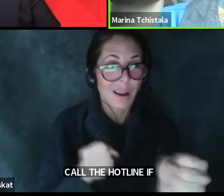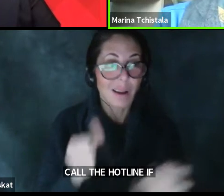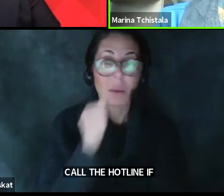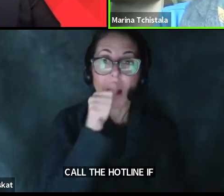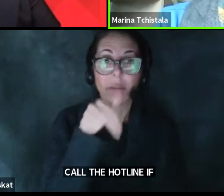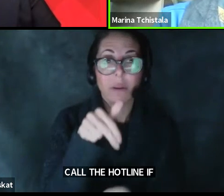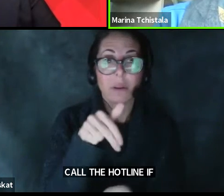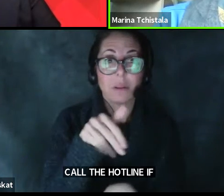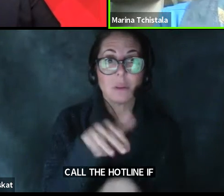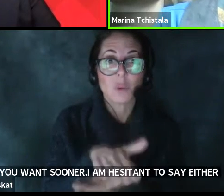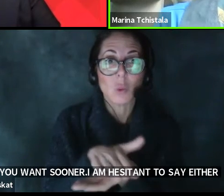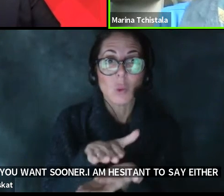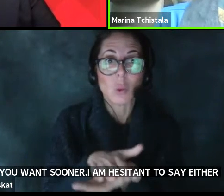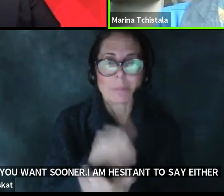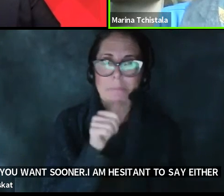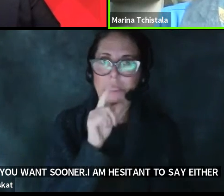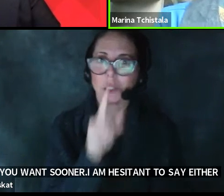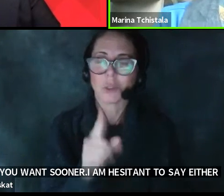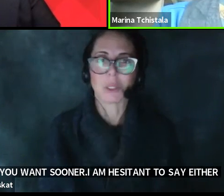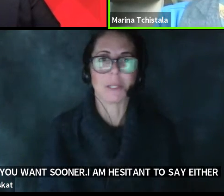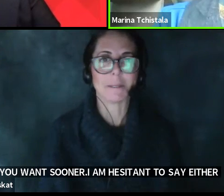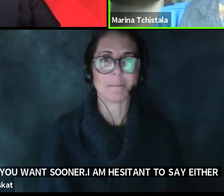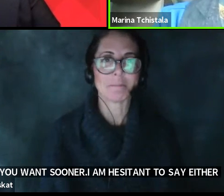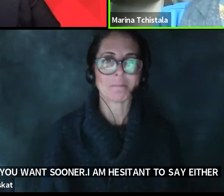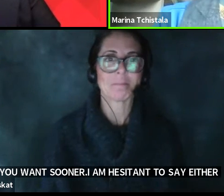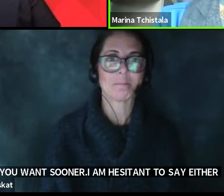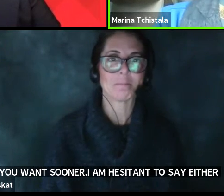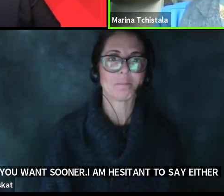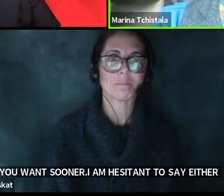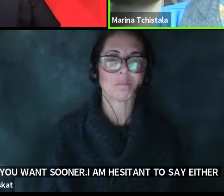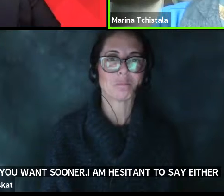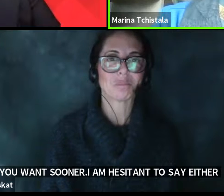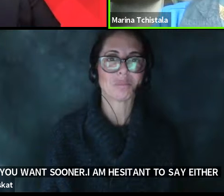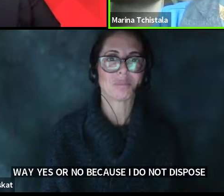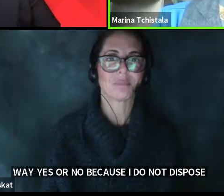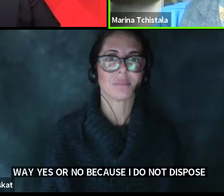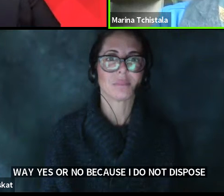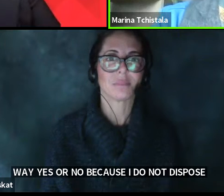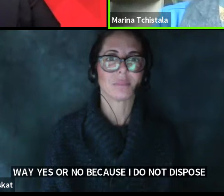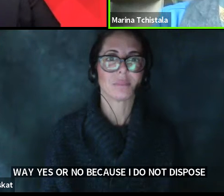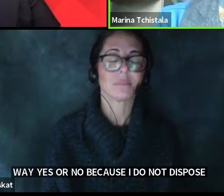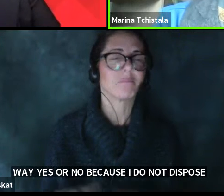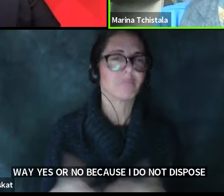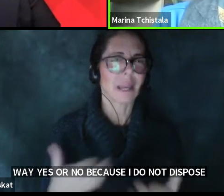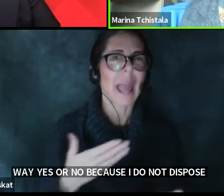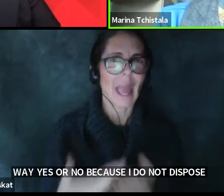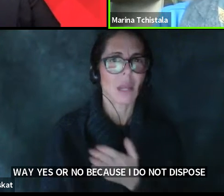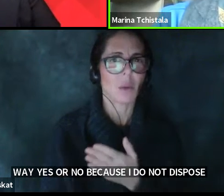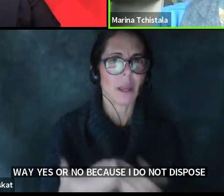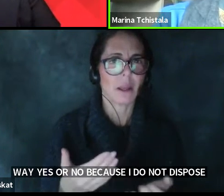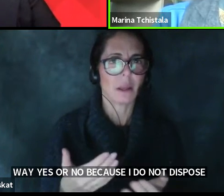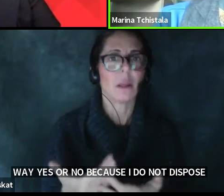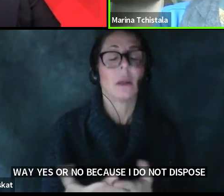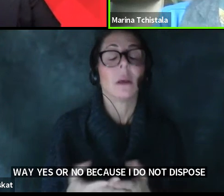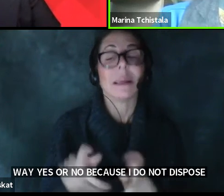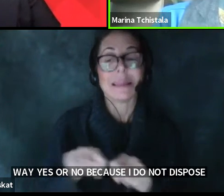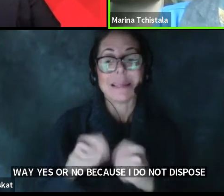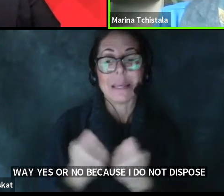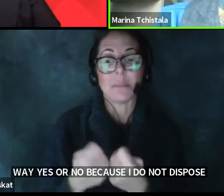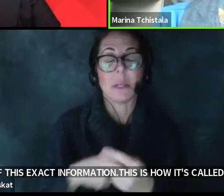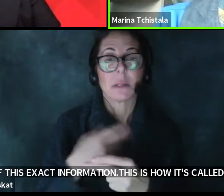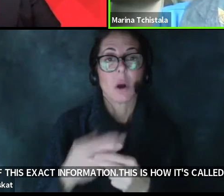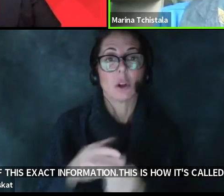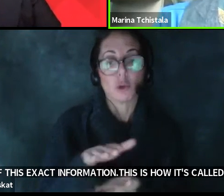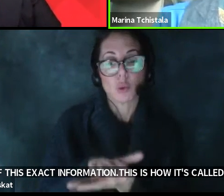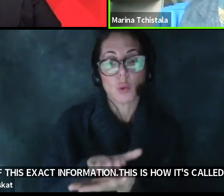not dispose this exact information. This is how it's called. It's called School Liaison Team.